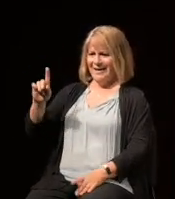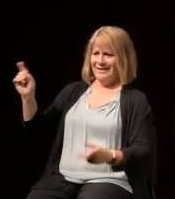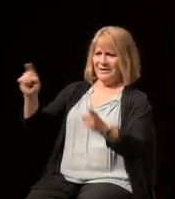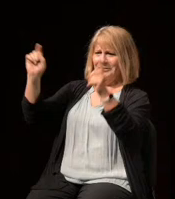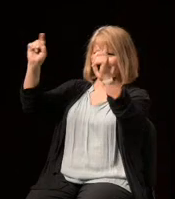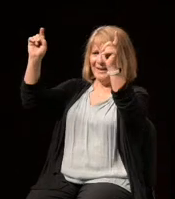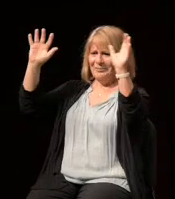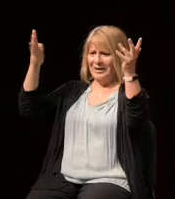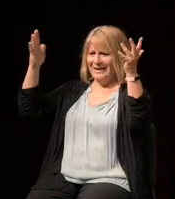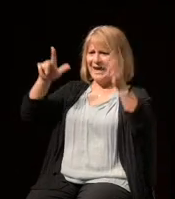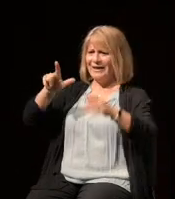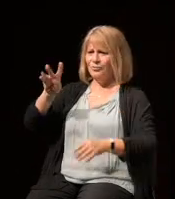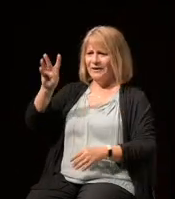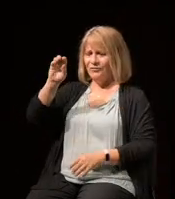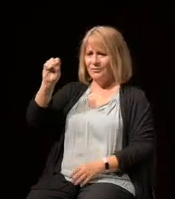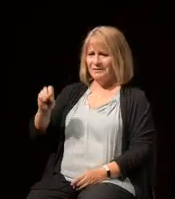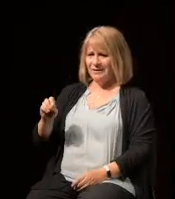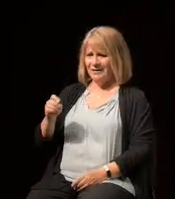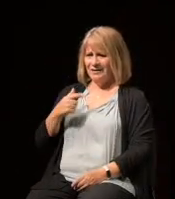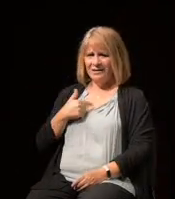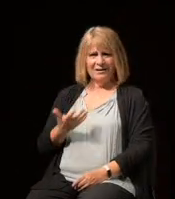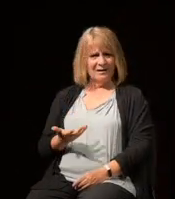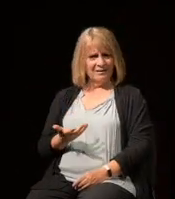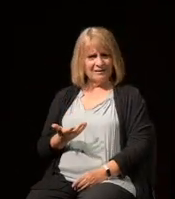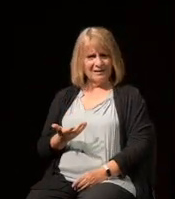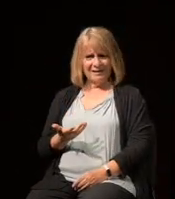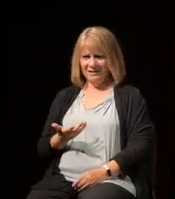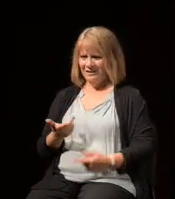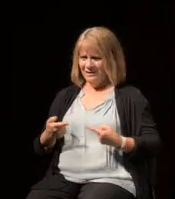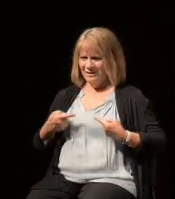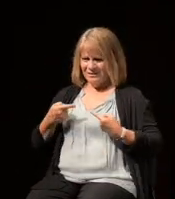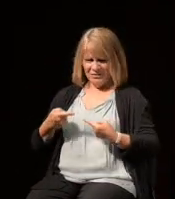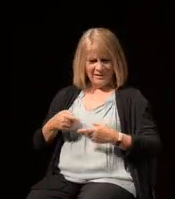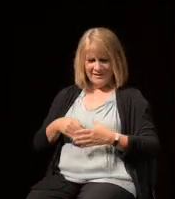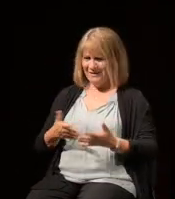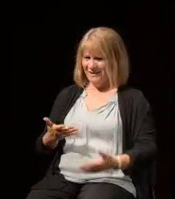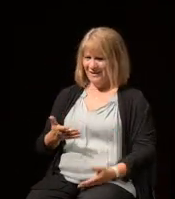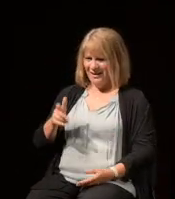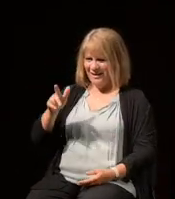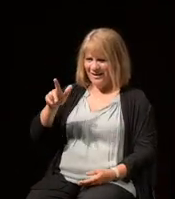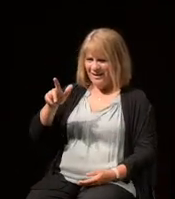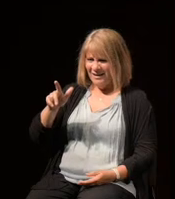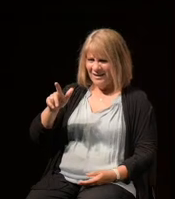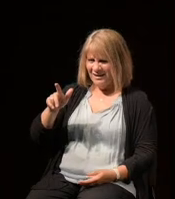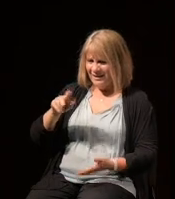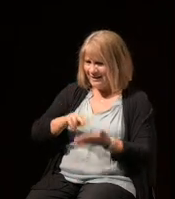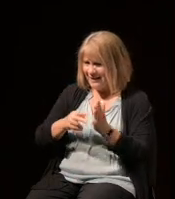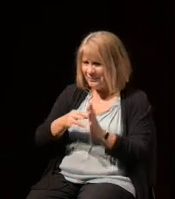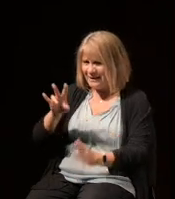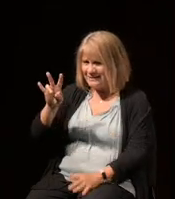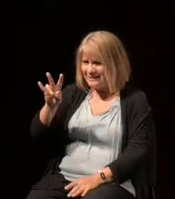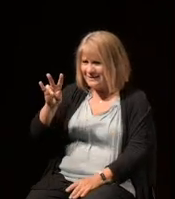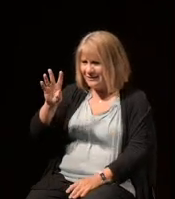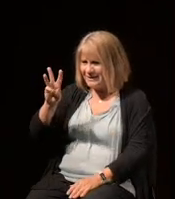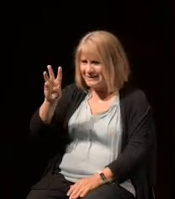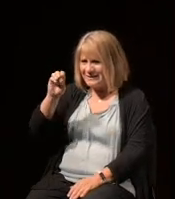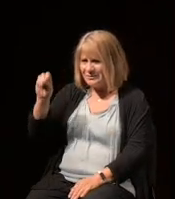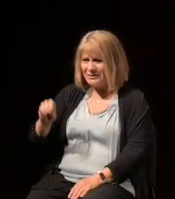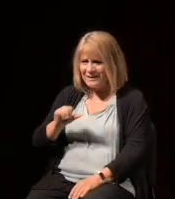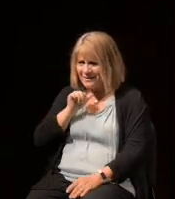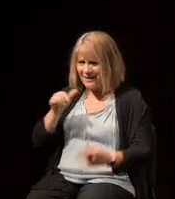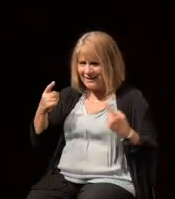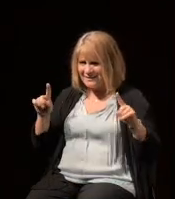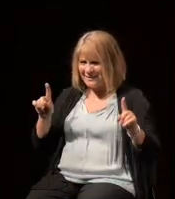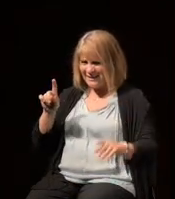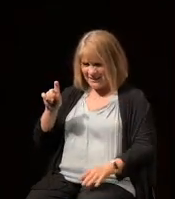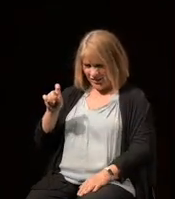that. And I was like struggling because I was like, well, that means 76% of them don't succeed, right?